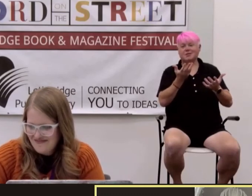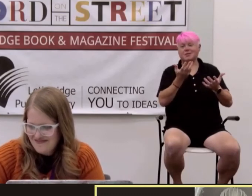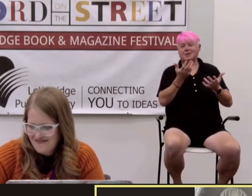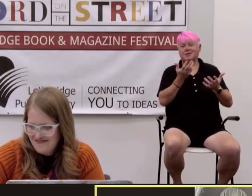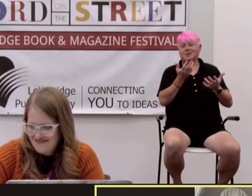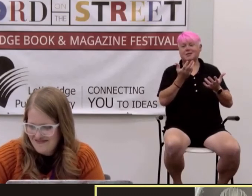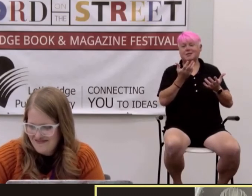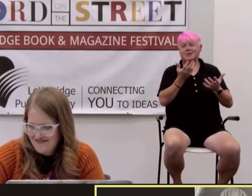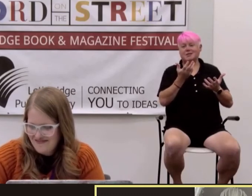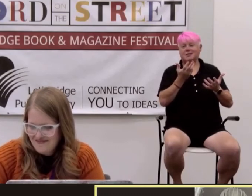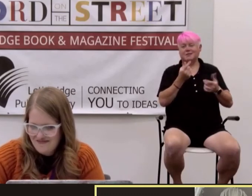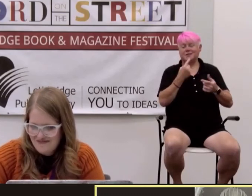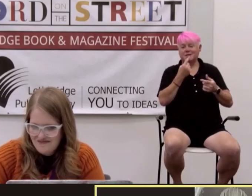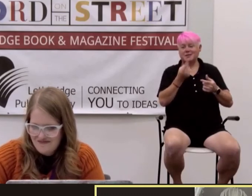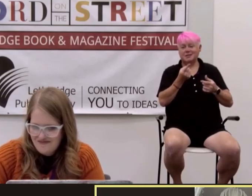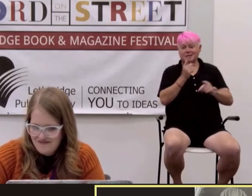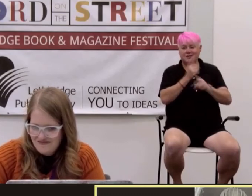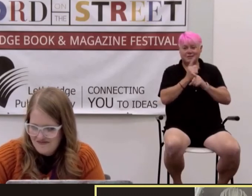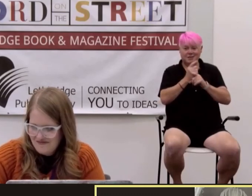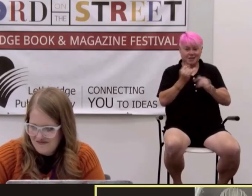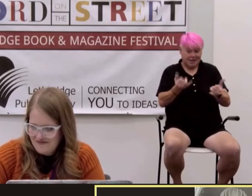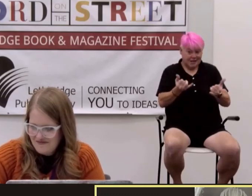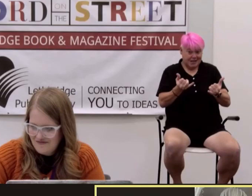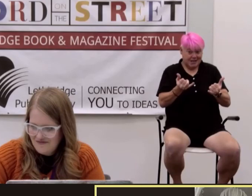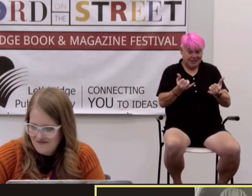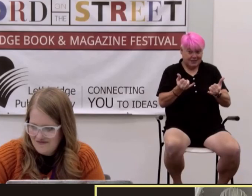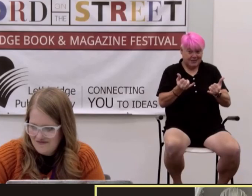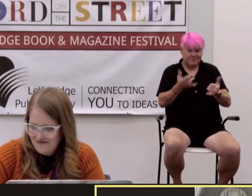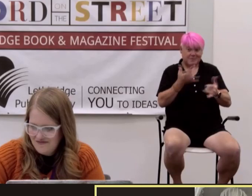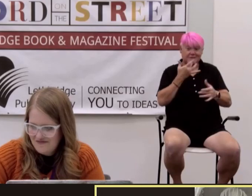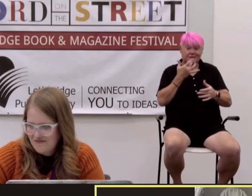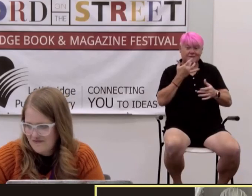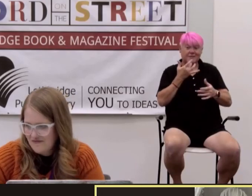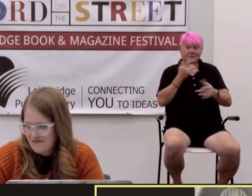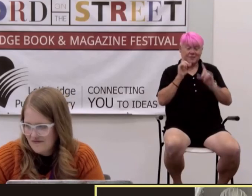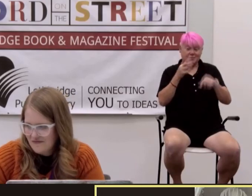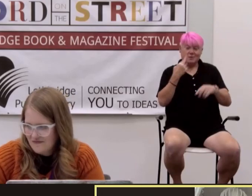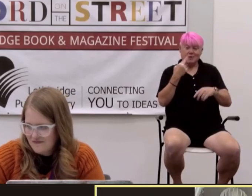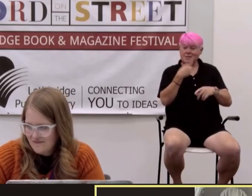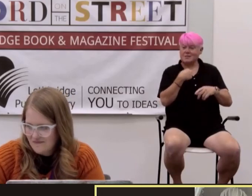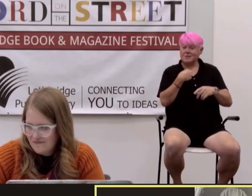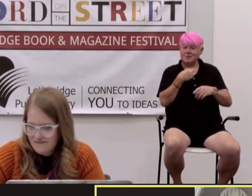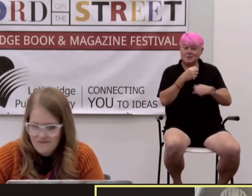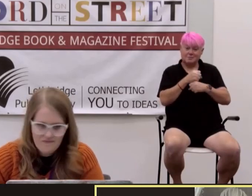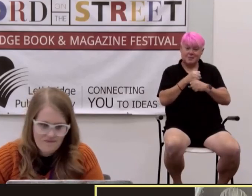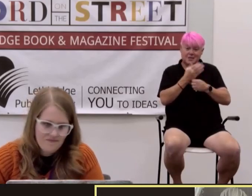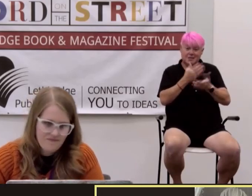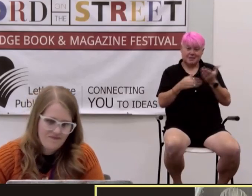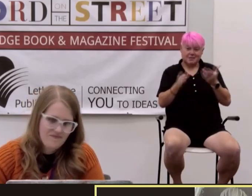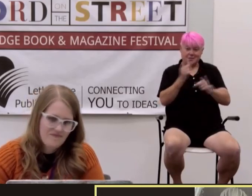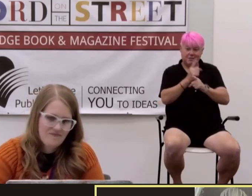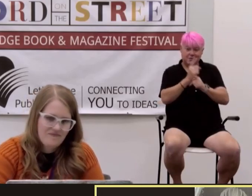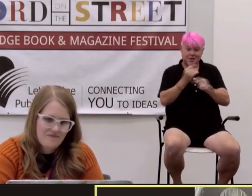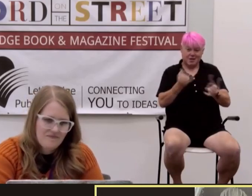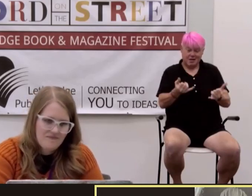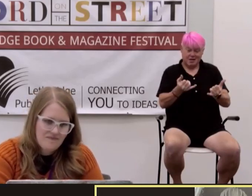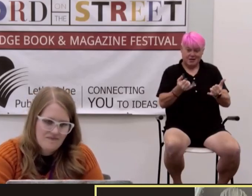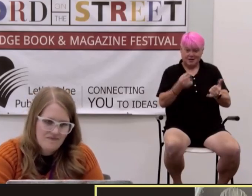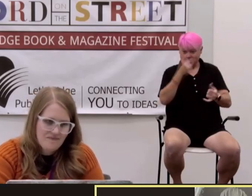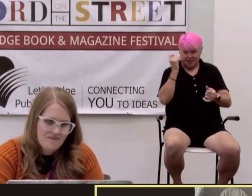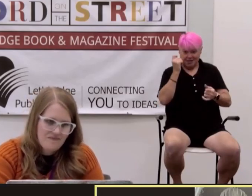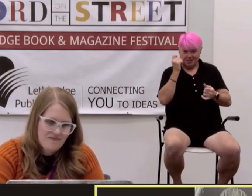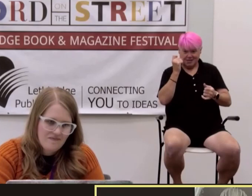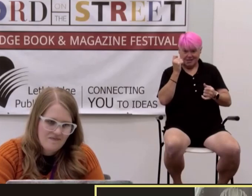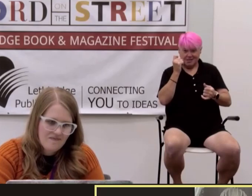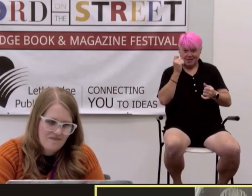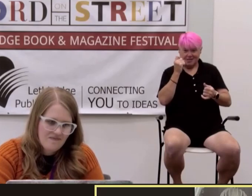If I was to say right at this particular moment, if I was running my restaurant and make something right now, because it's